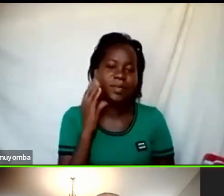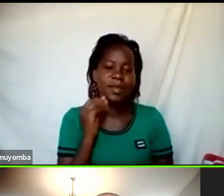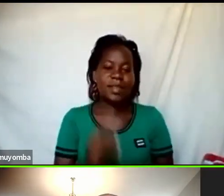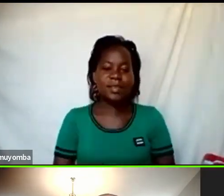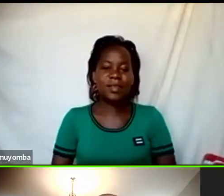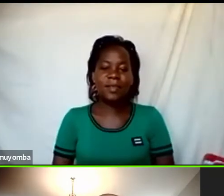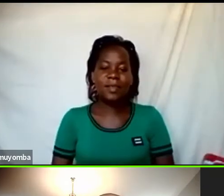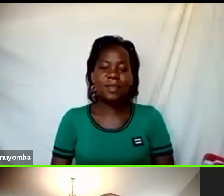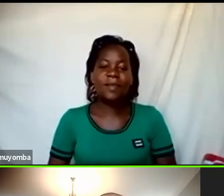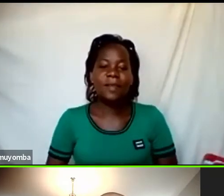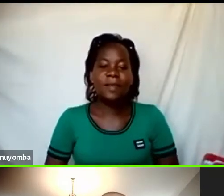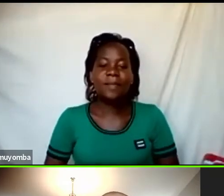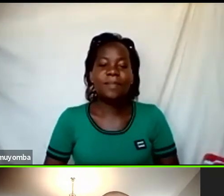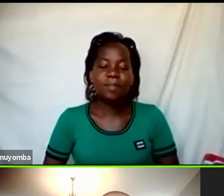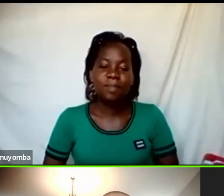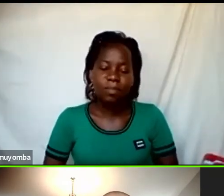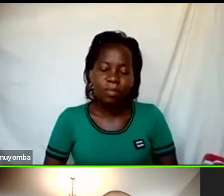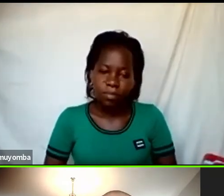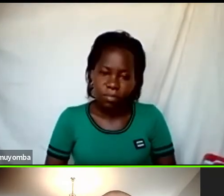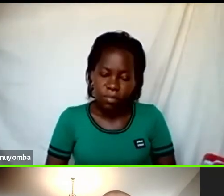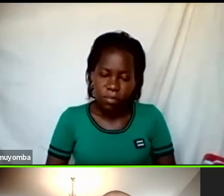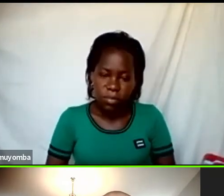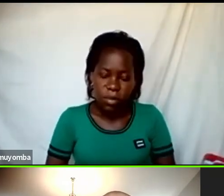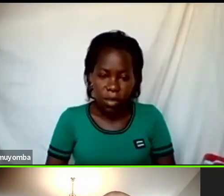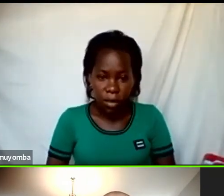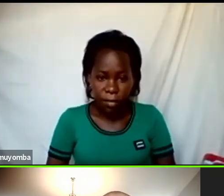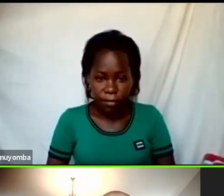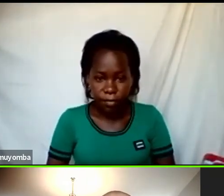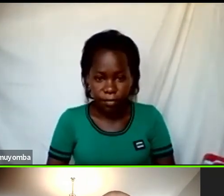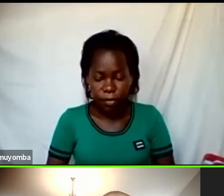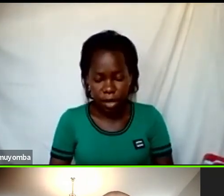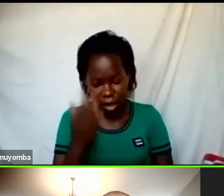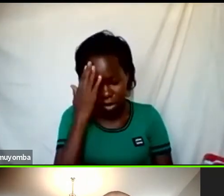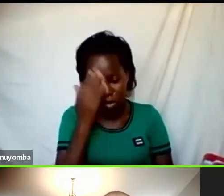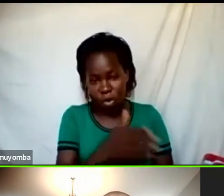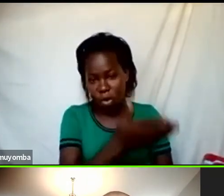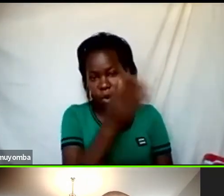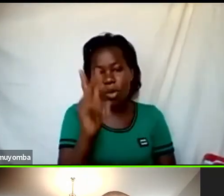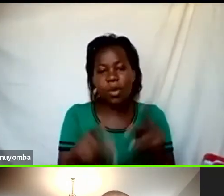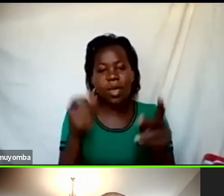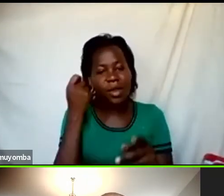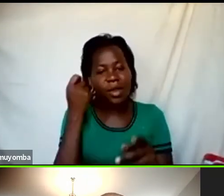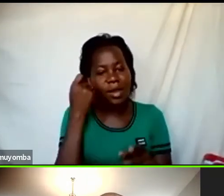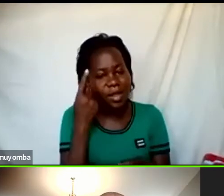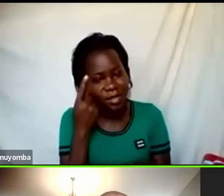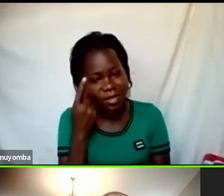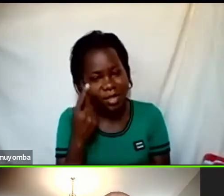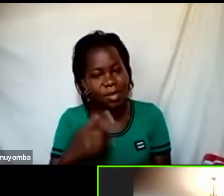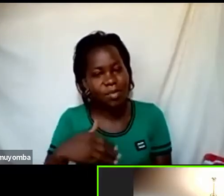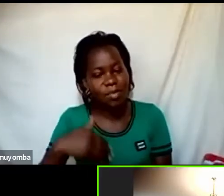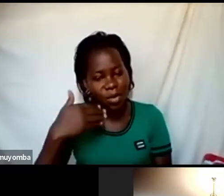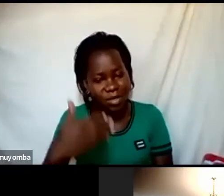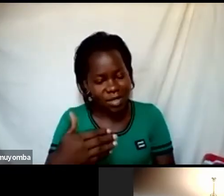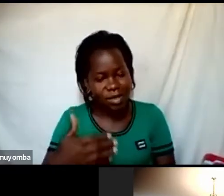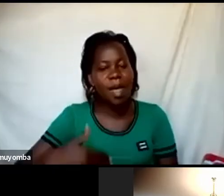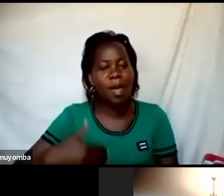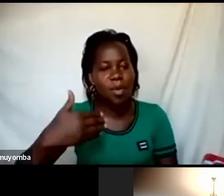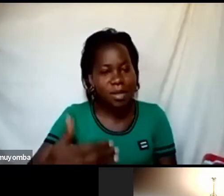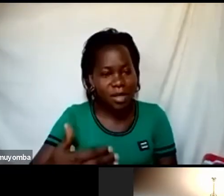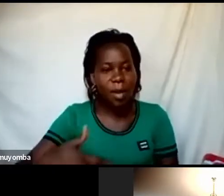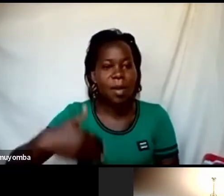Very well said. And I'm sure that everyone now understands properly the concept of going process by process. If you know,